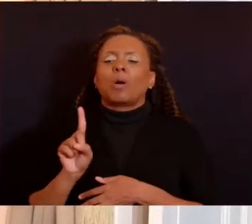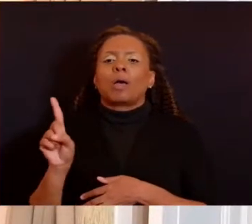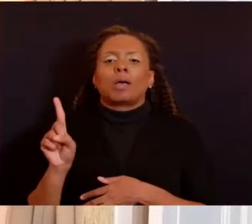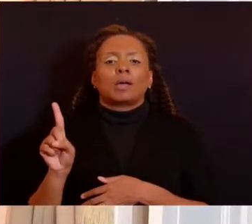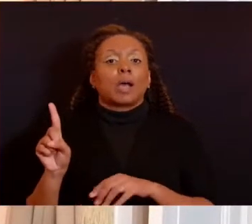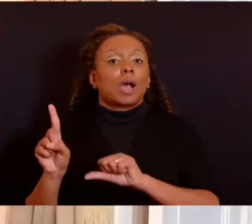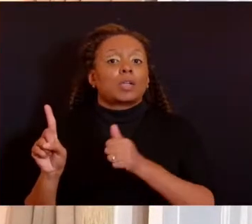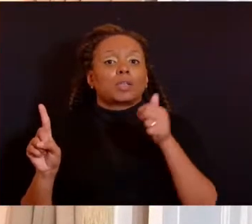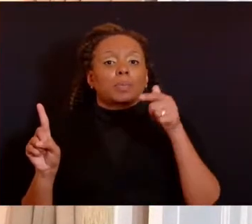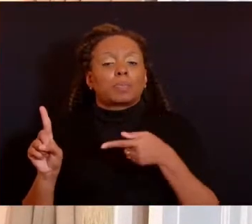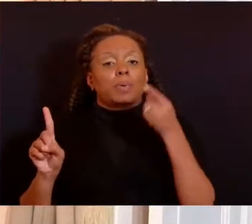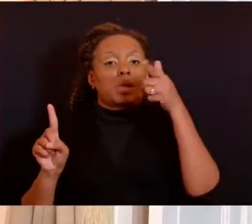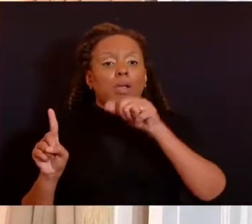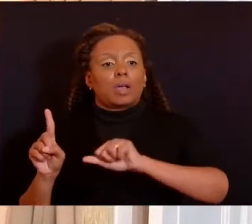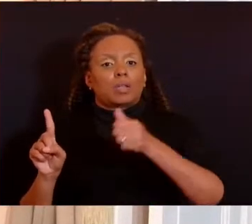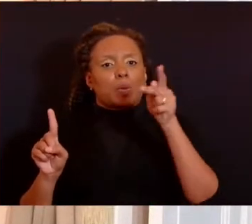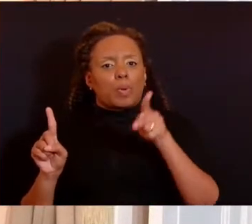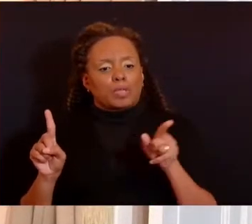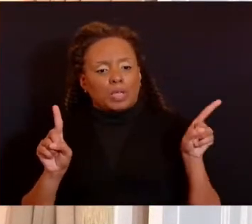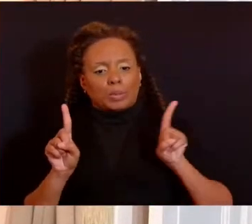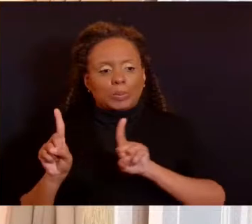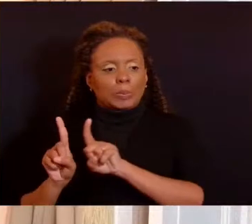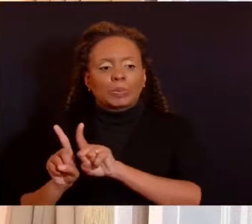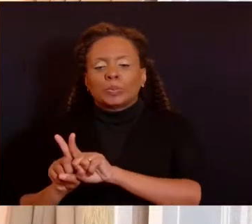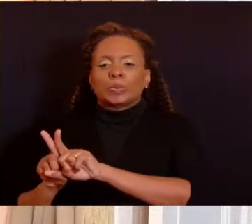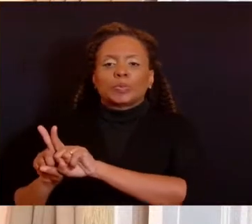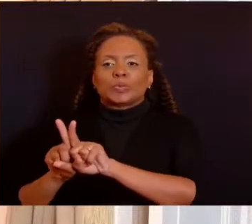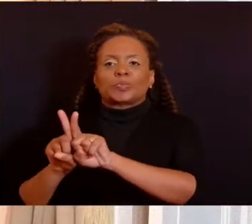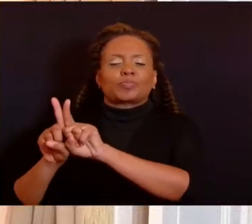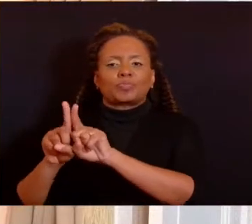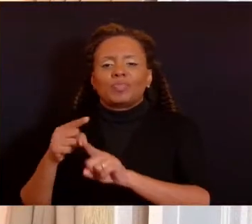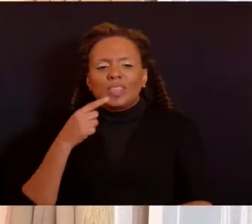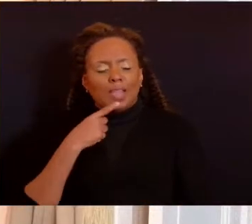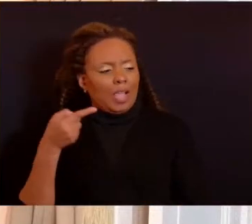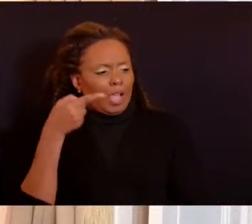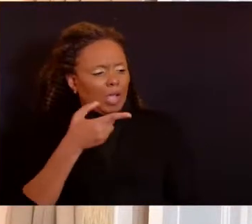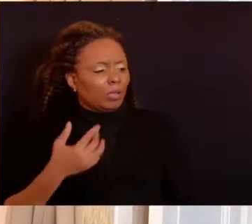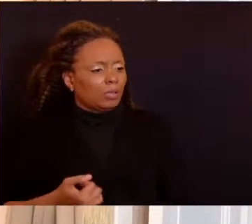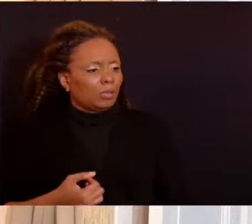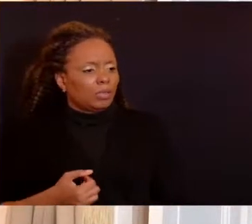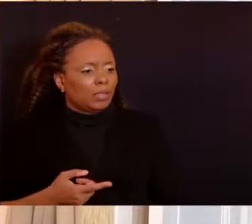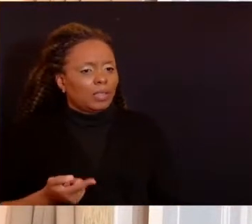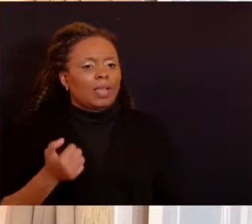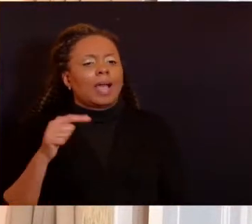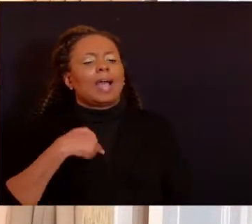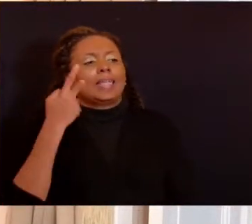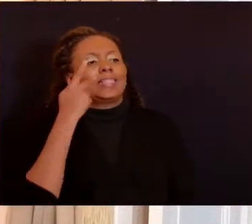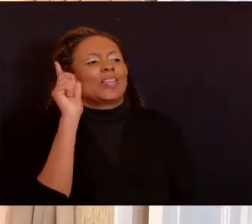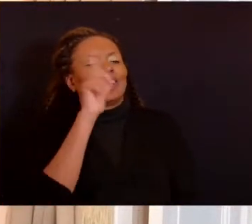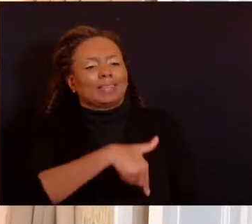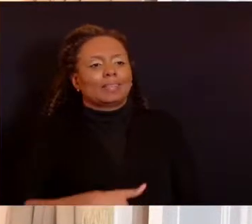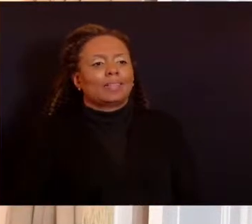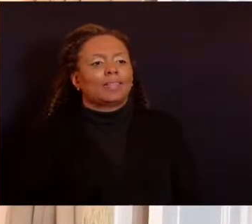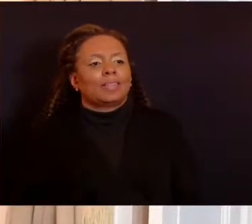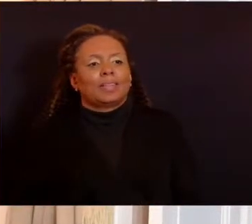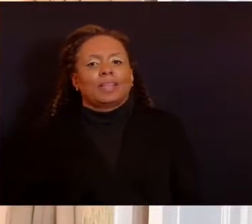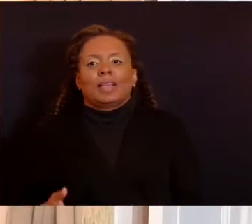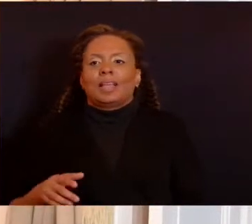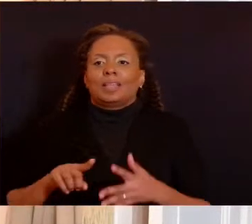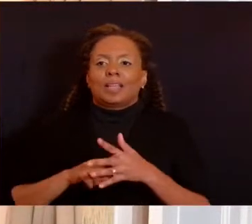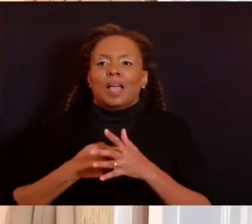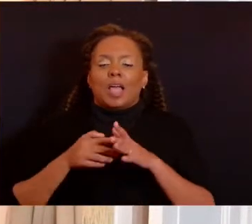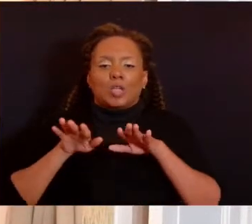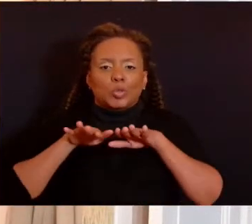his nickname was Dog Ears Batson. And that at one point he said, "Skipper, I can see you later," and started to swim his